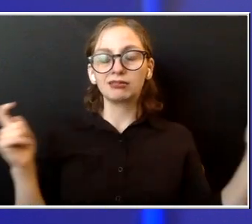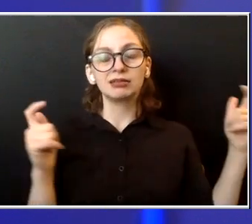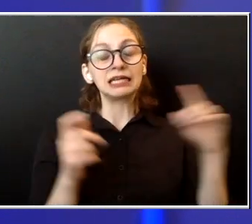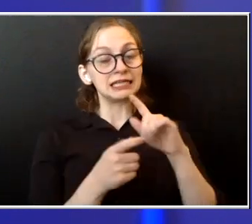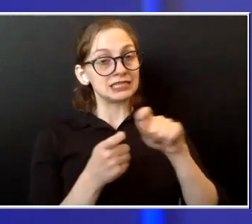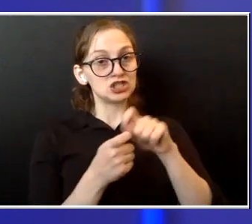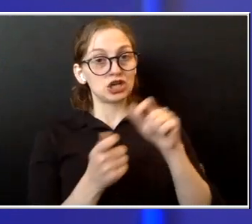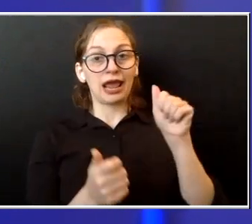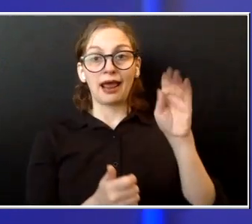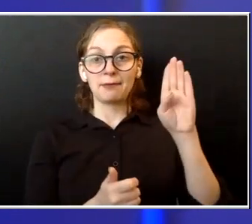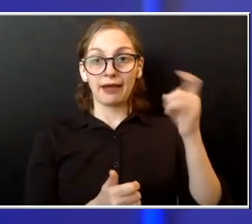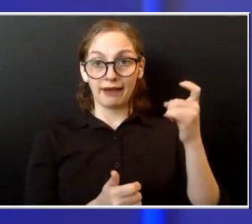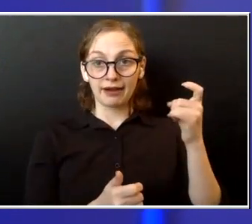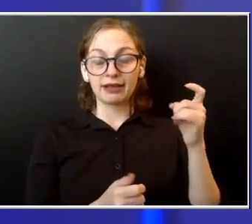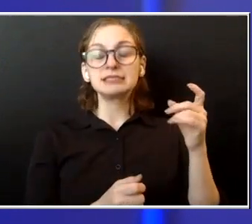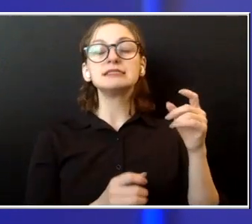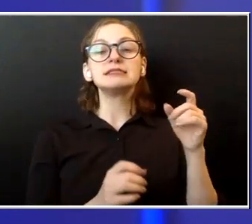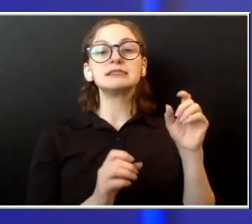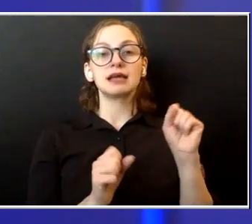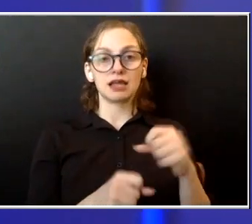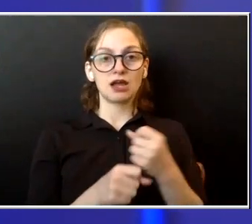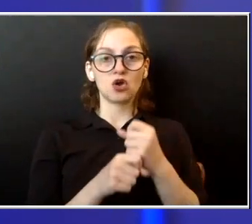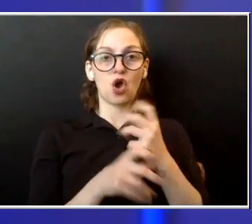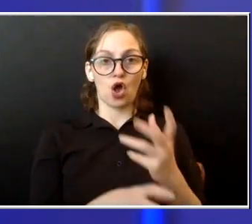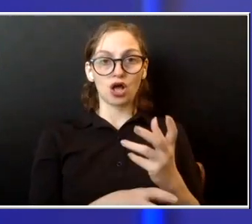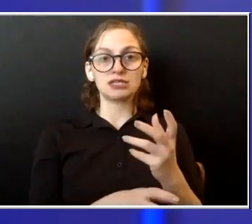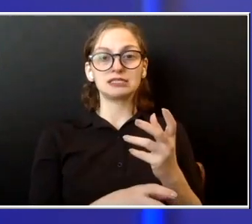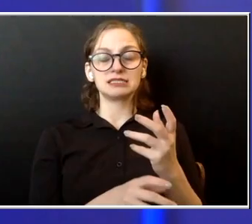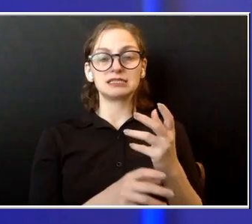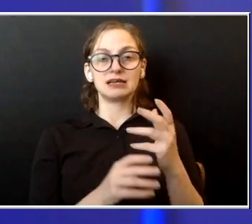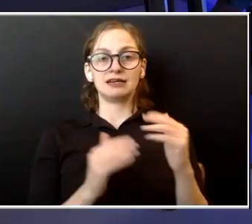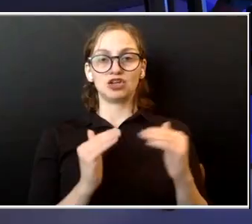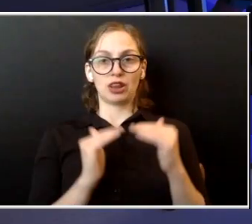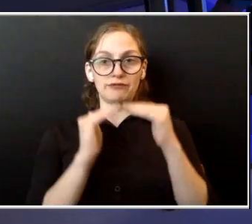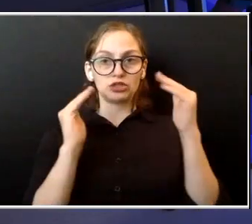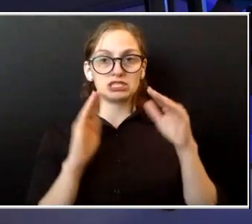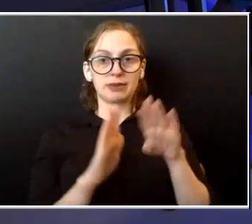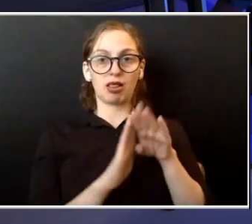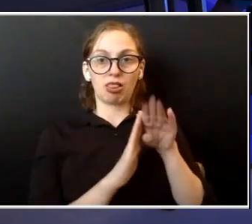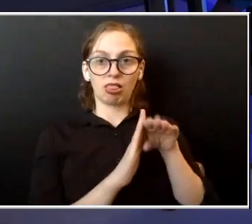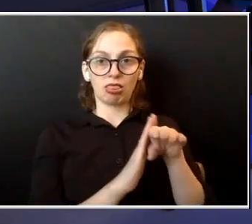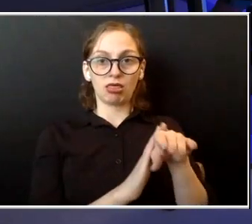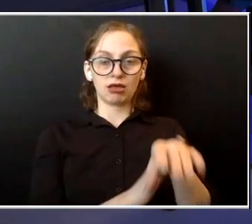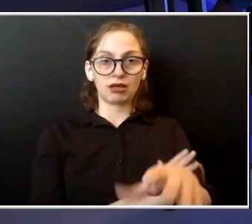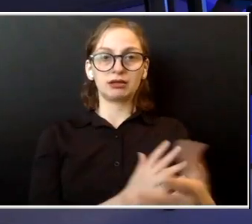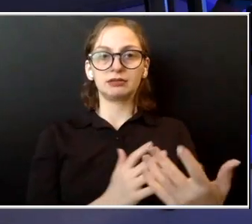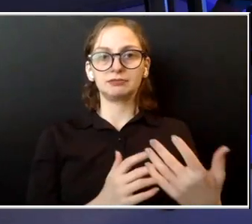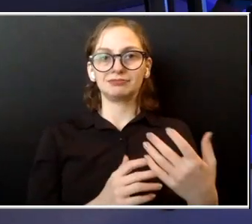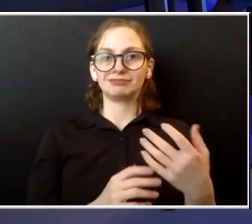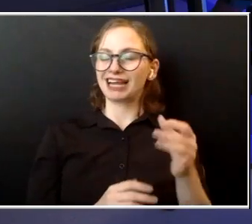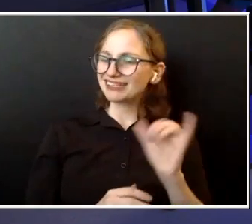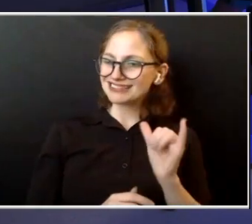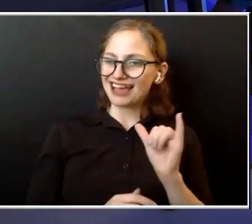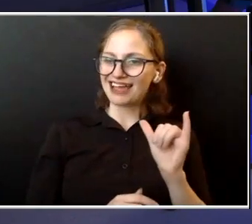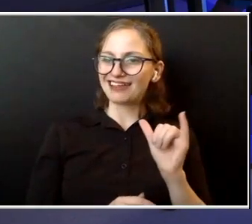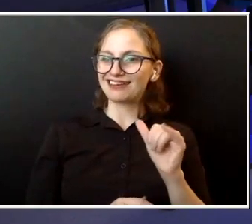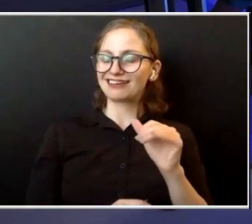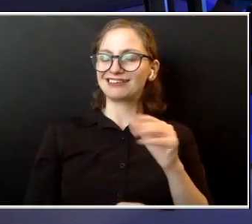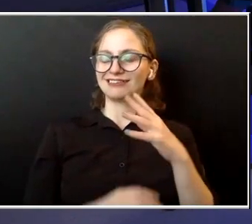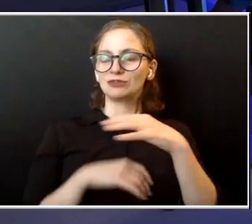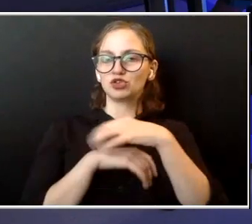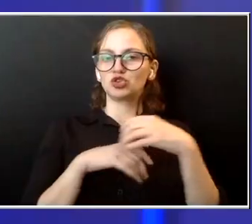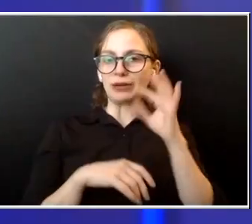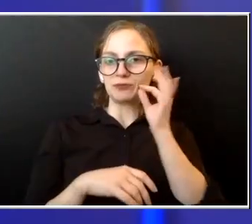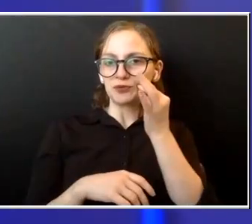to be up and down, or change and the. some drug, and some things like grapefruit juice and things that are bad plan. And so